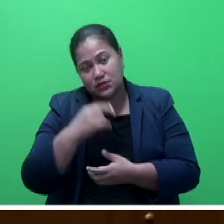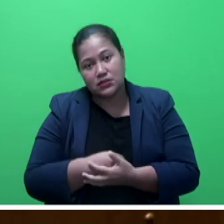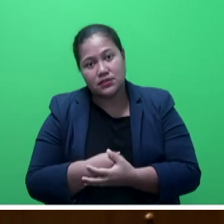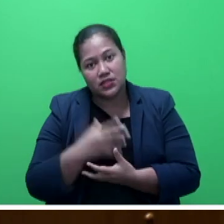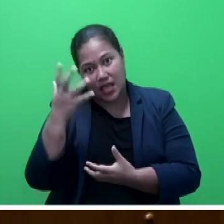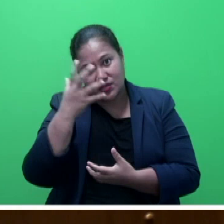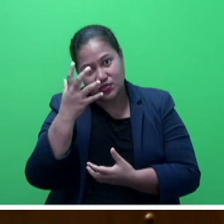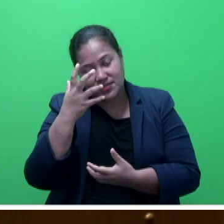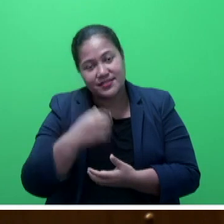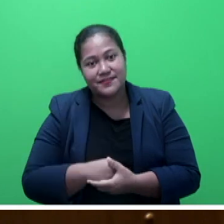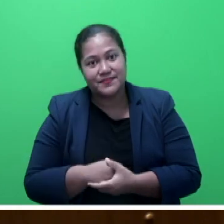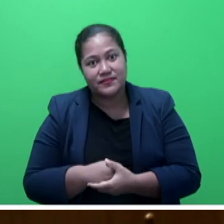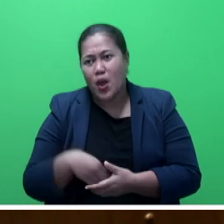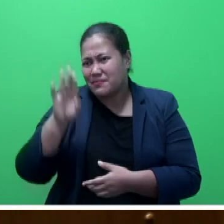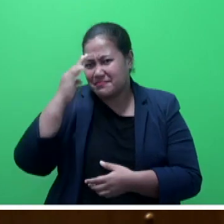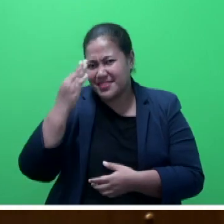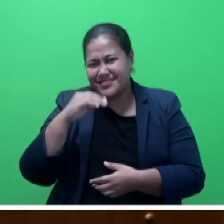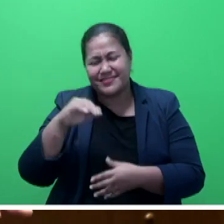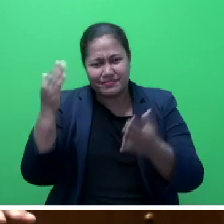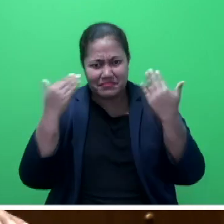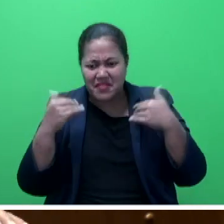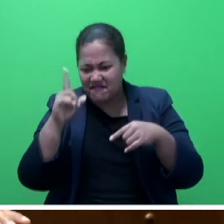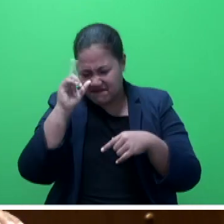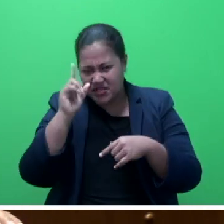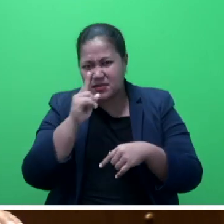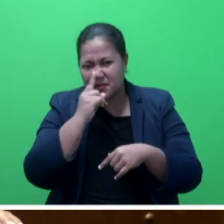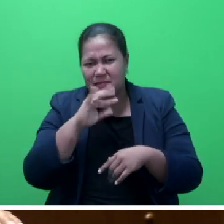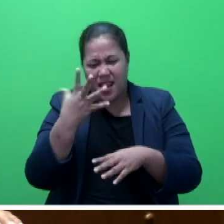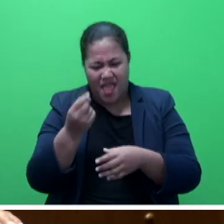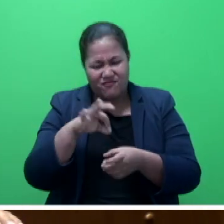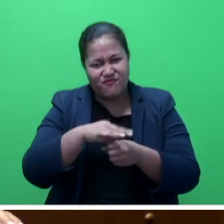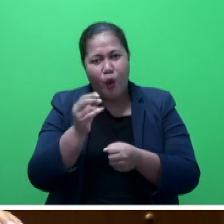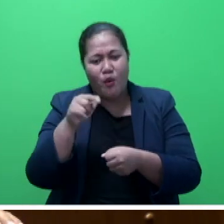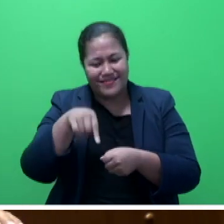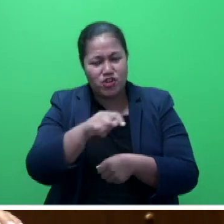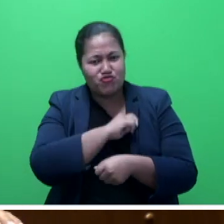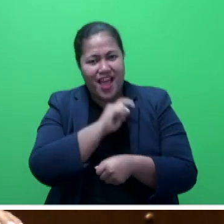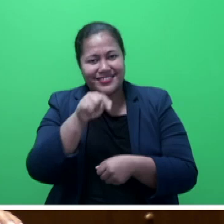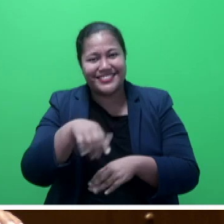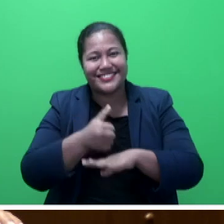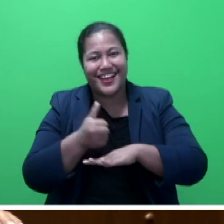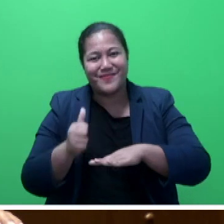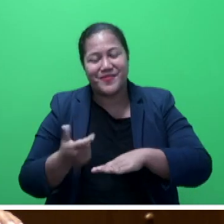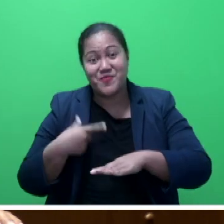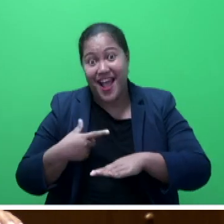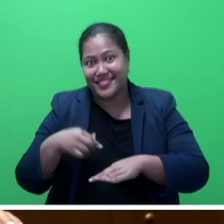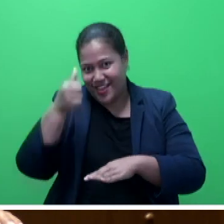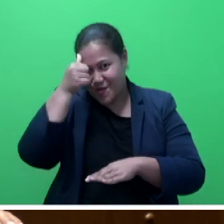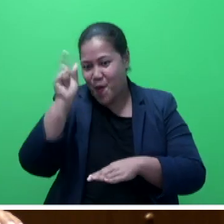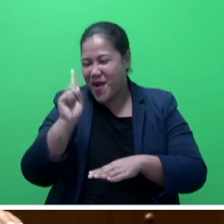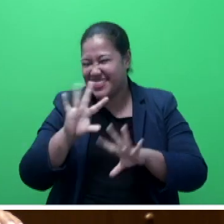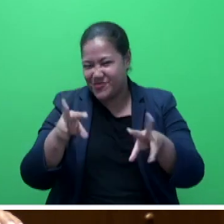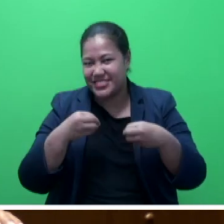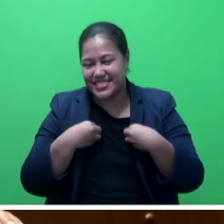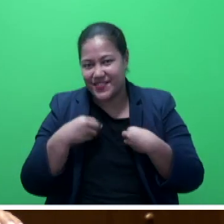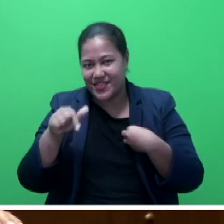Mr. Speaker, the Fijian people placed their votes and their trust with this government because they knew what they were getting.